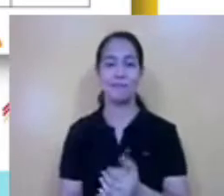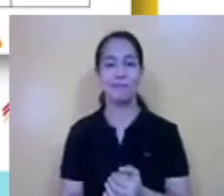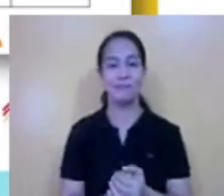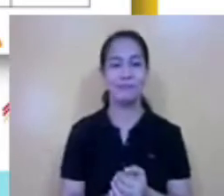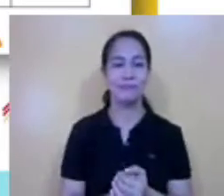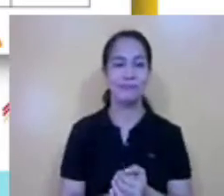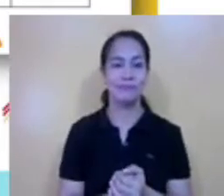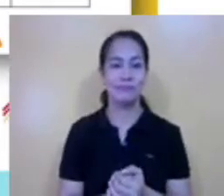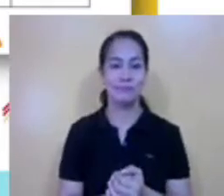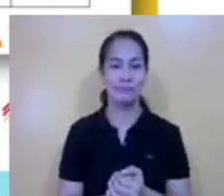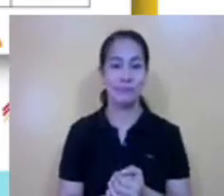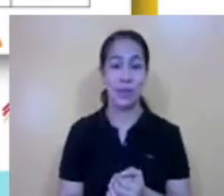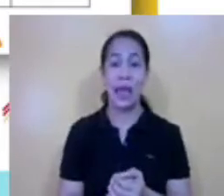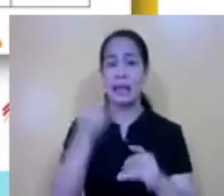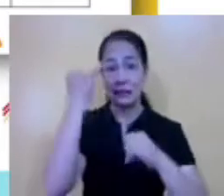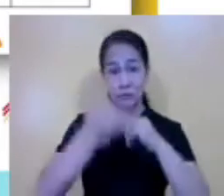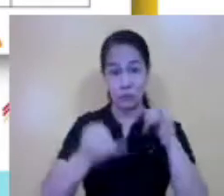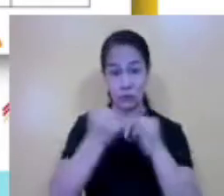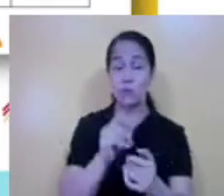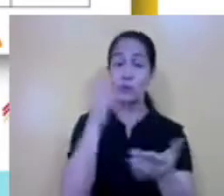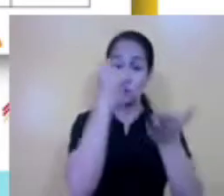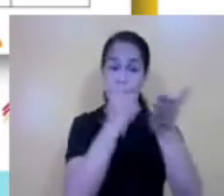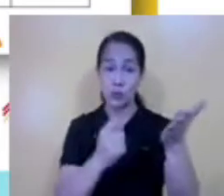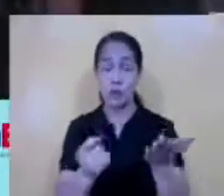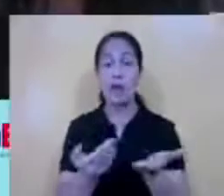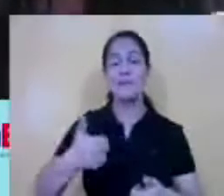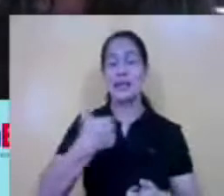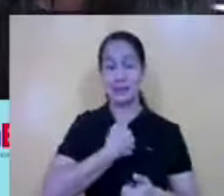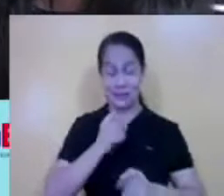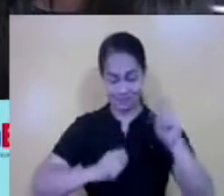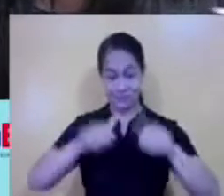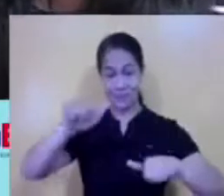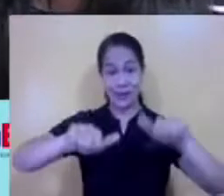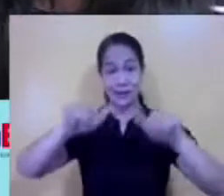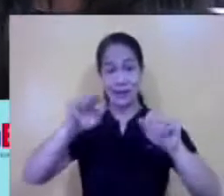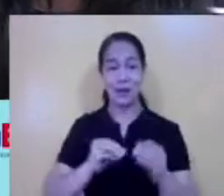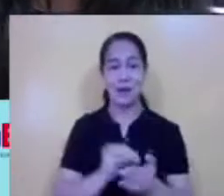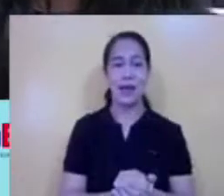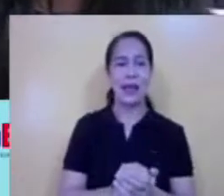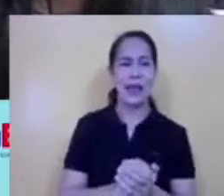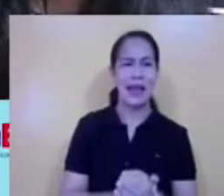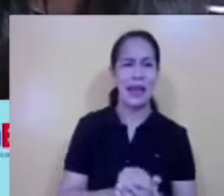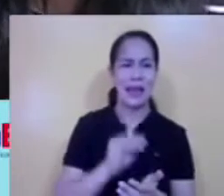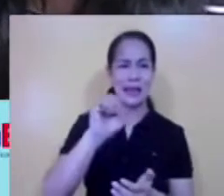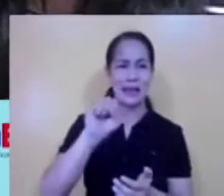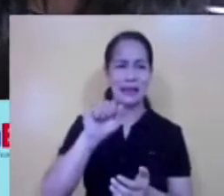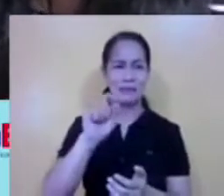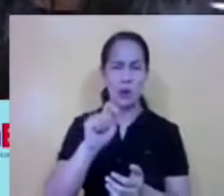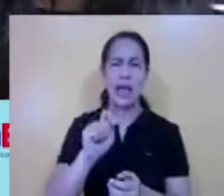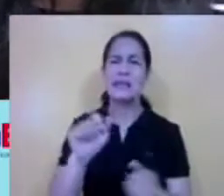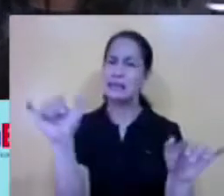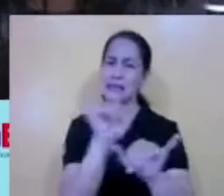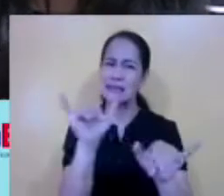Okay, and last of the tools, you have here the self-assessment tool or the SAT. So this has been a common tool that was issued